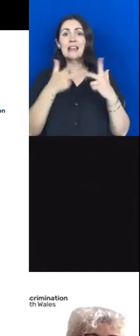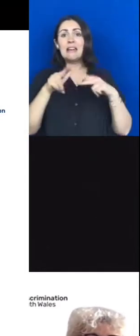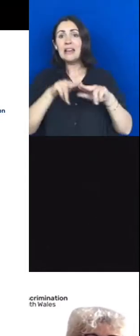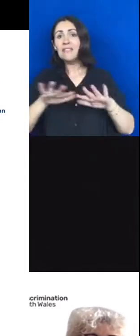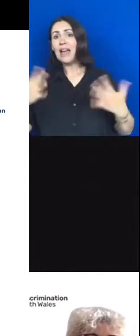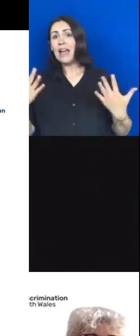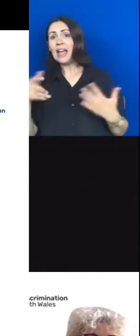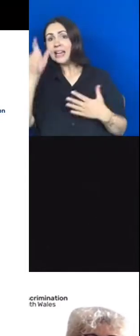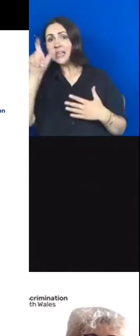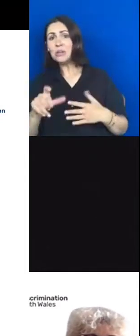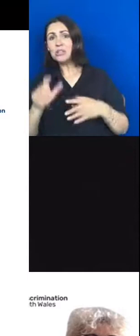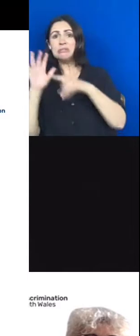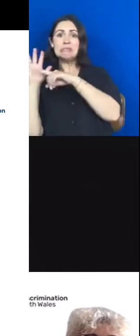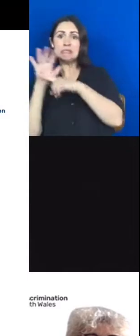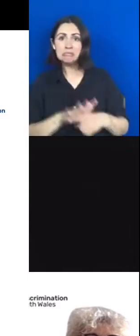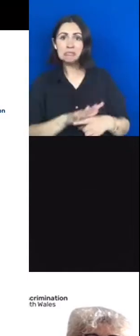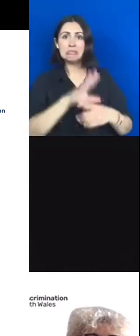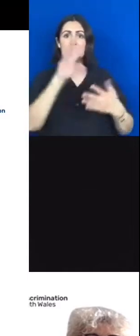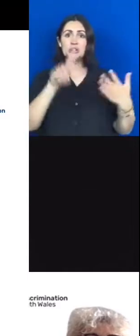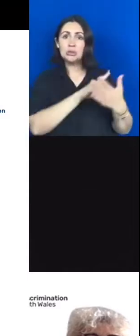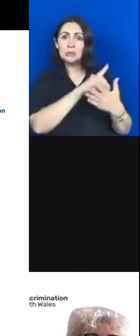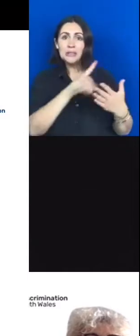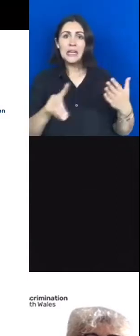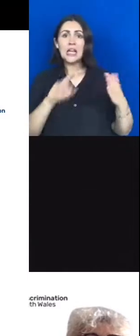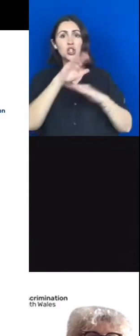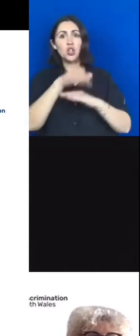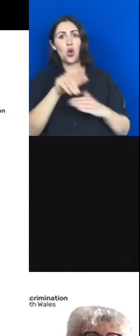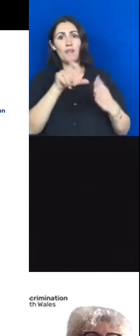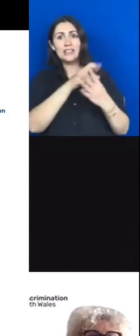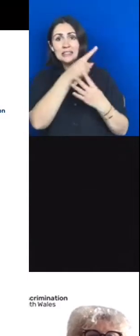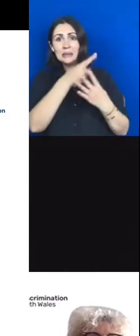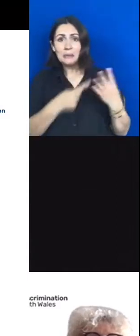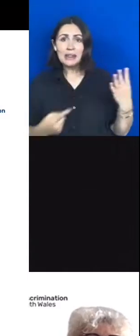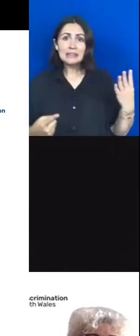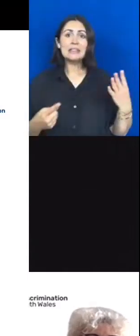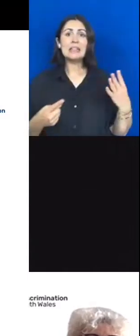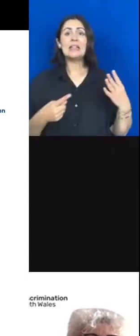disability and other types of discrimination